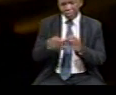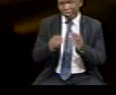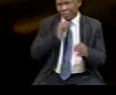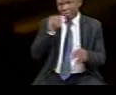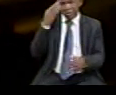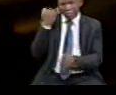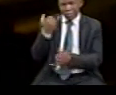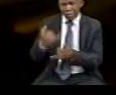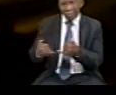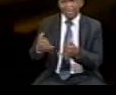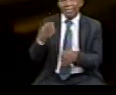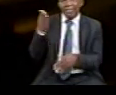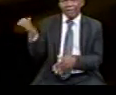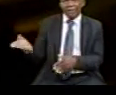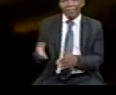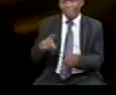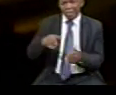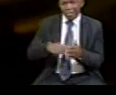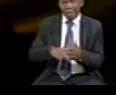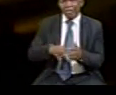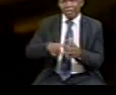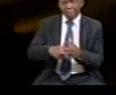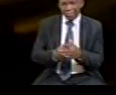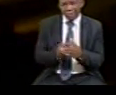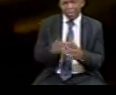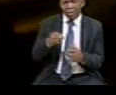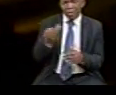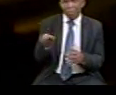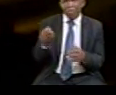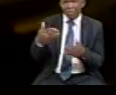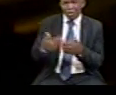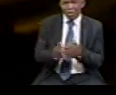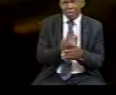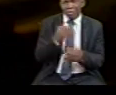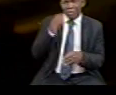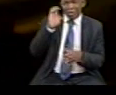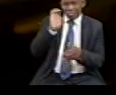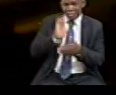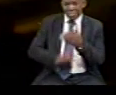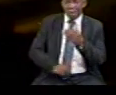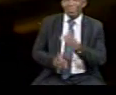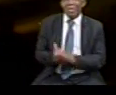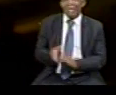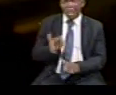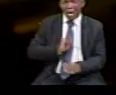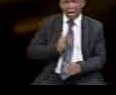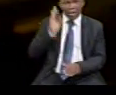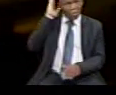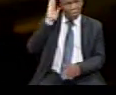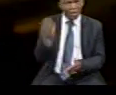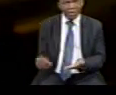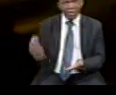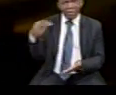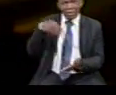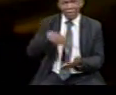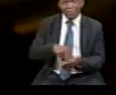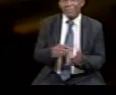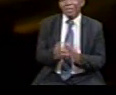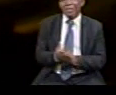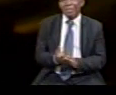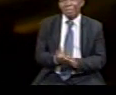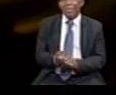the beginning of a new chapter. That will be the beginning of a new chapter. I am going to resurrect. He says,